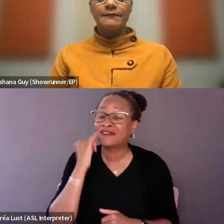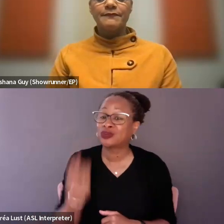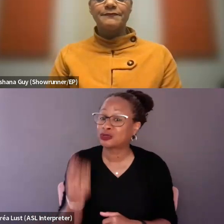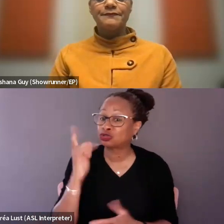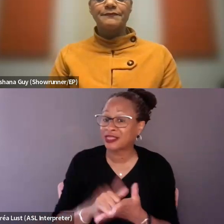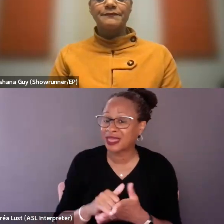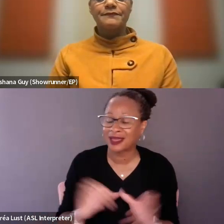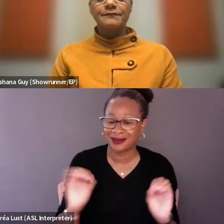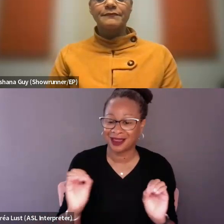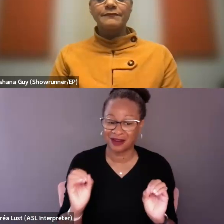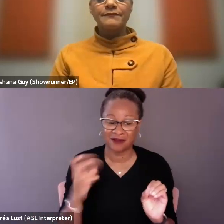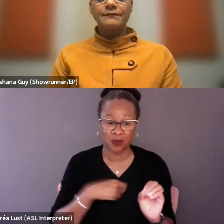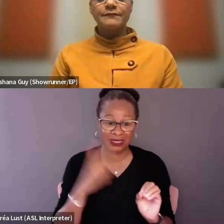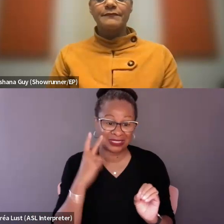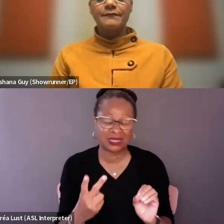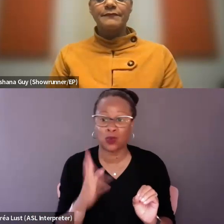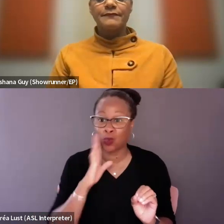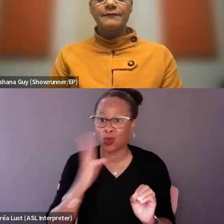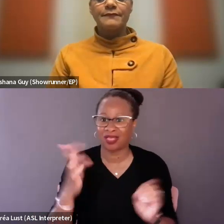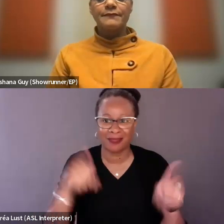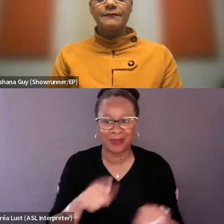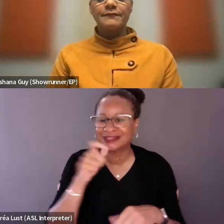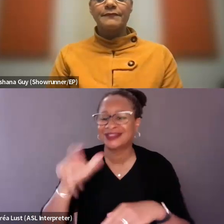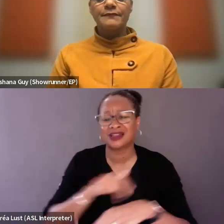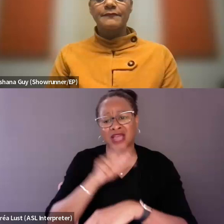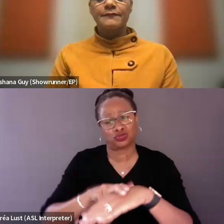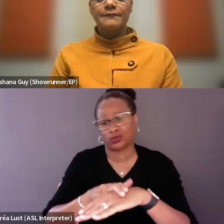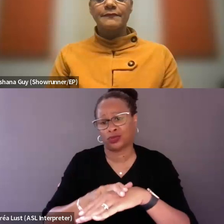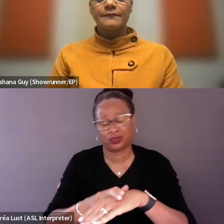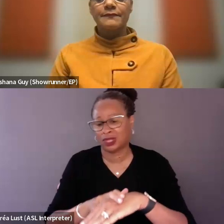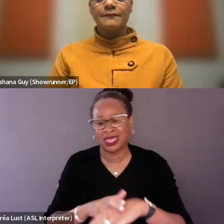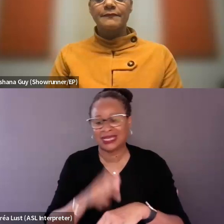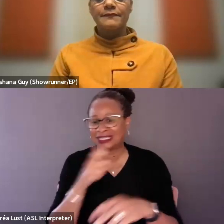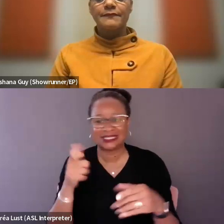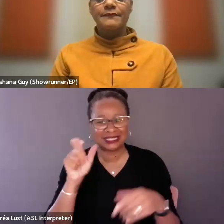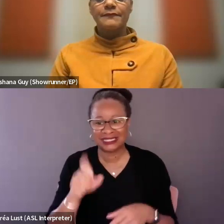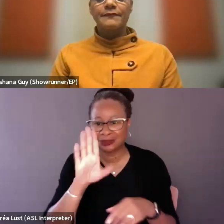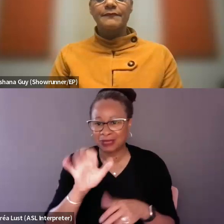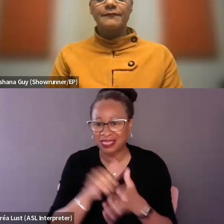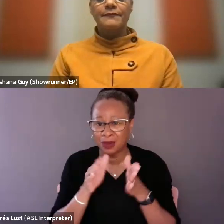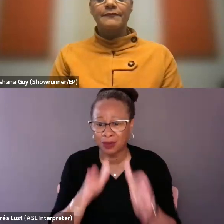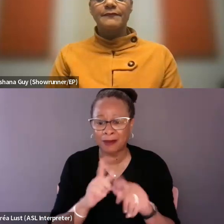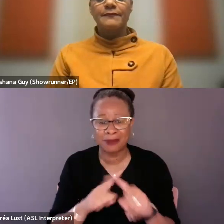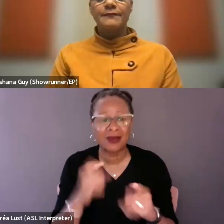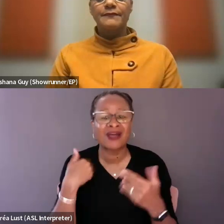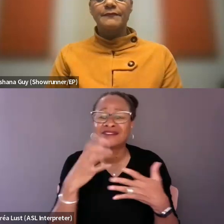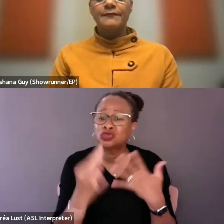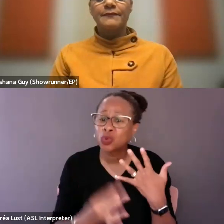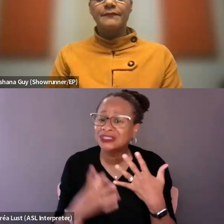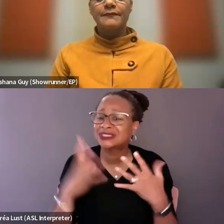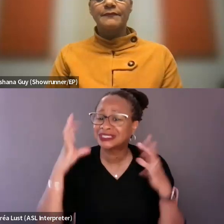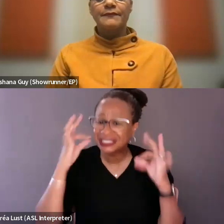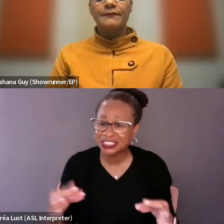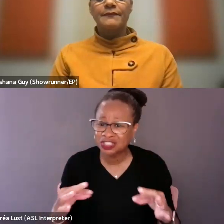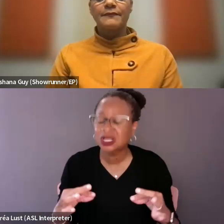that we see is inevitable, it's not natural, that it doesn't have to be that way, but that there were choices and decisions